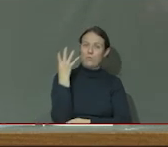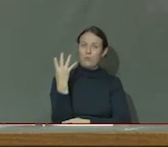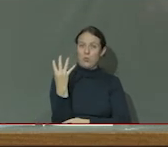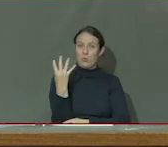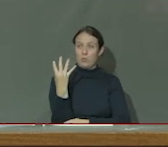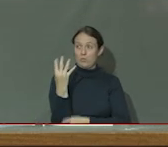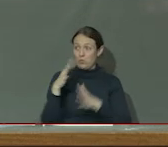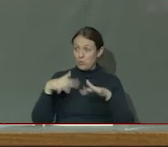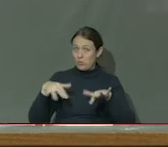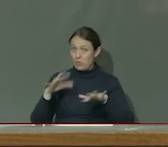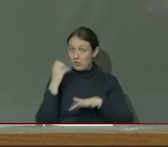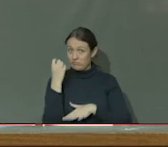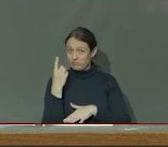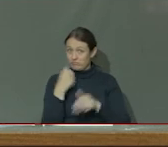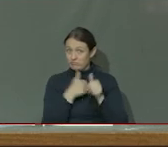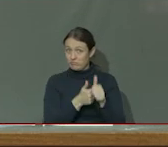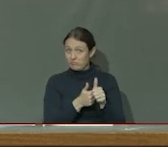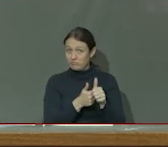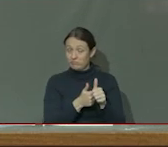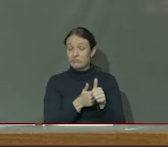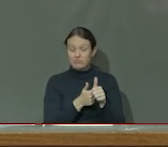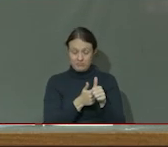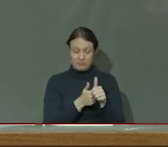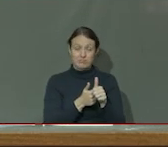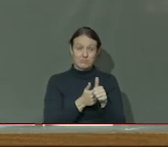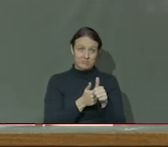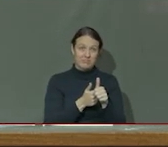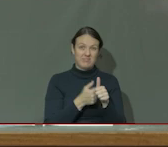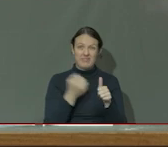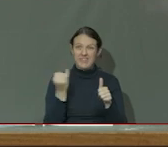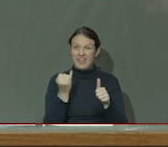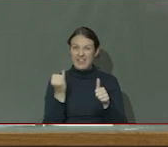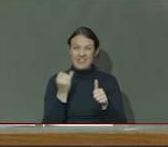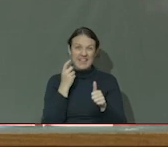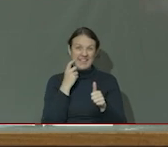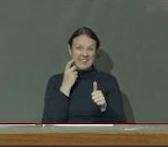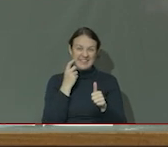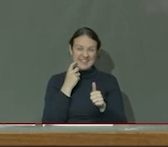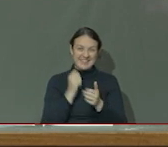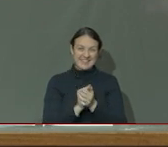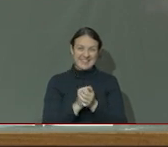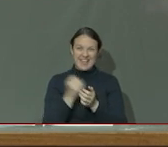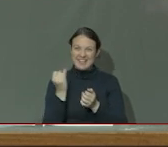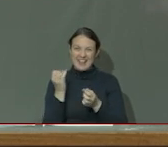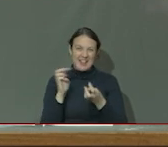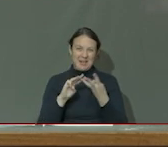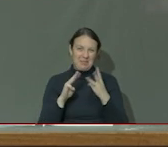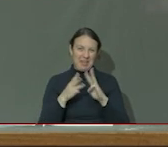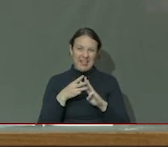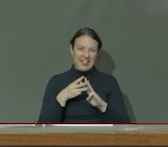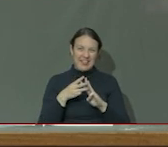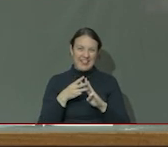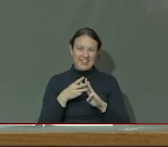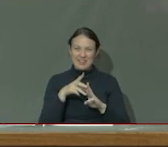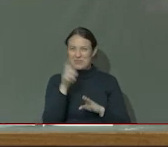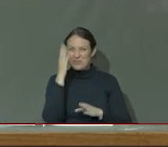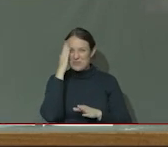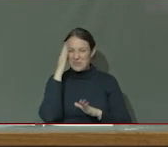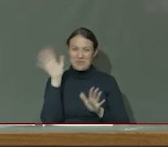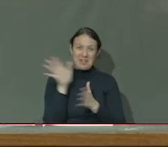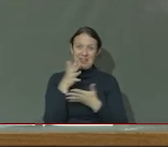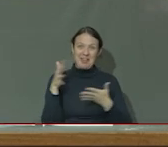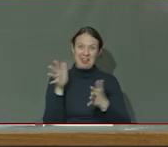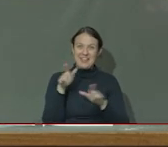we together? So there's a rhythm to it. People, it sounds like mathematics. Remember, mathematics and music are